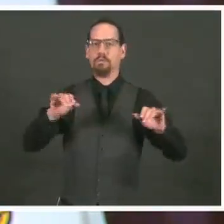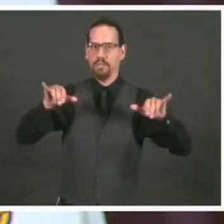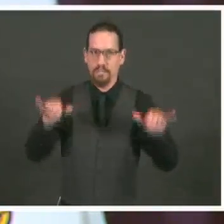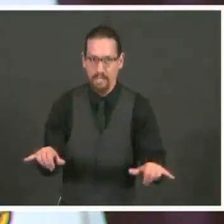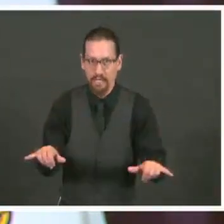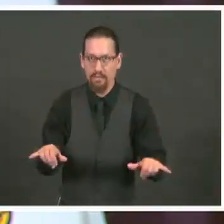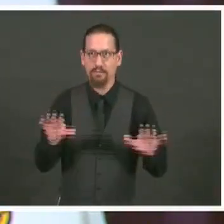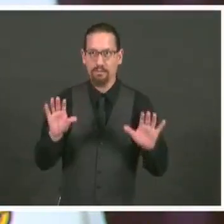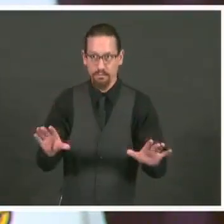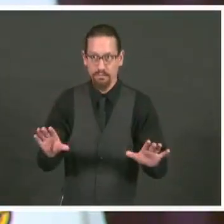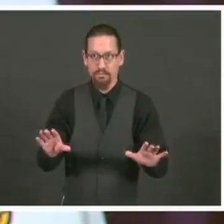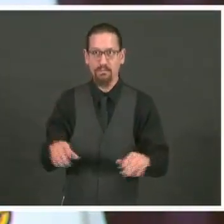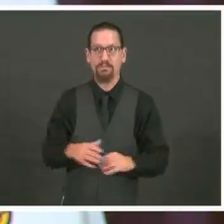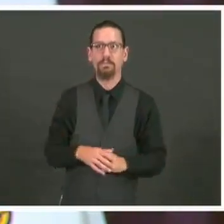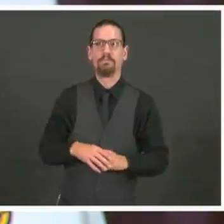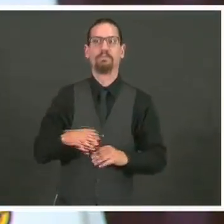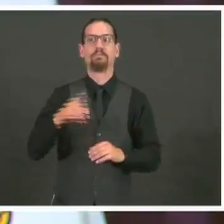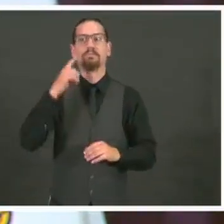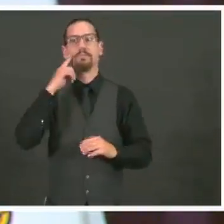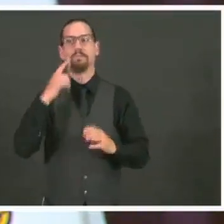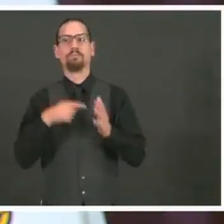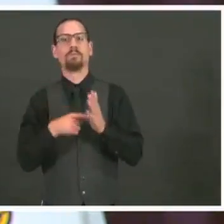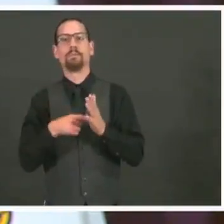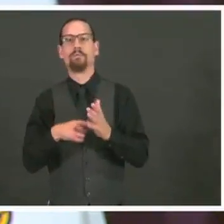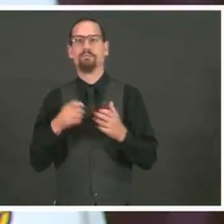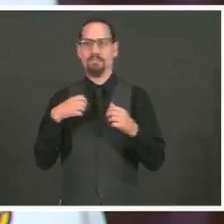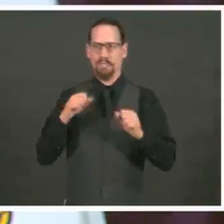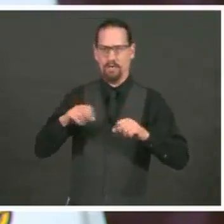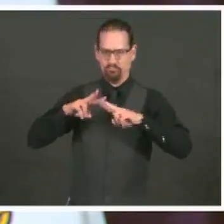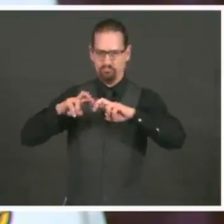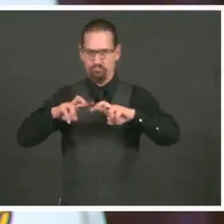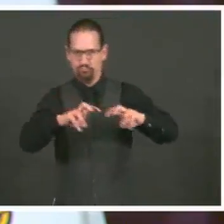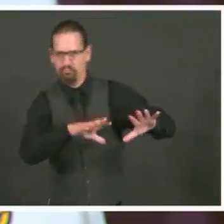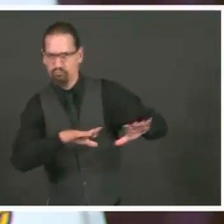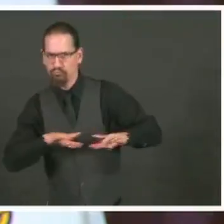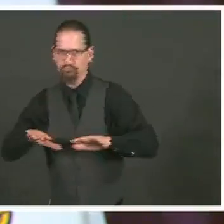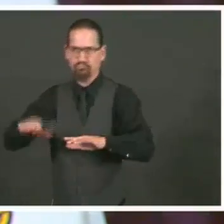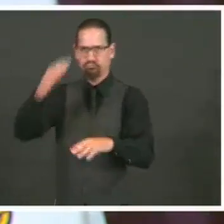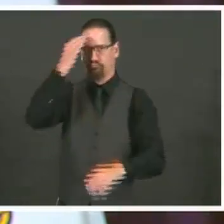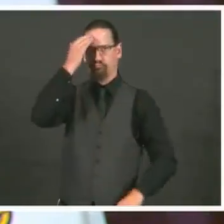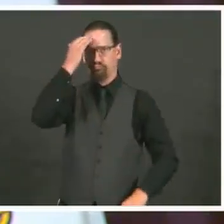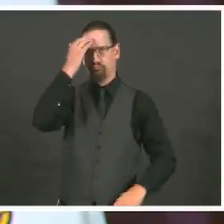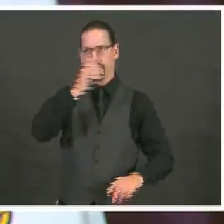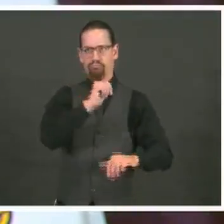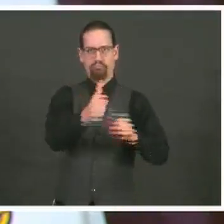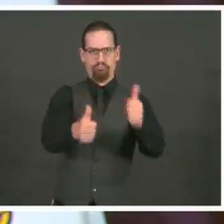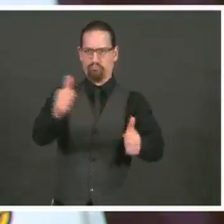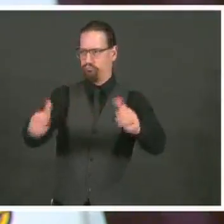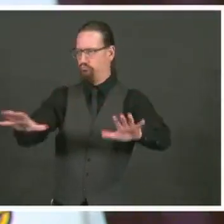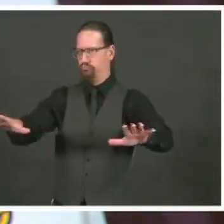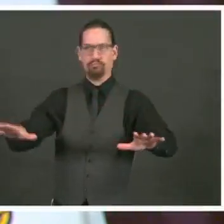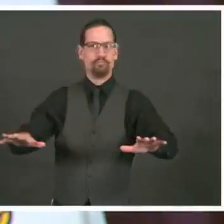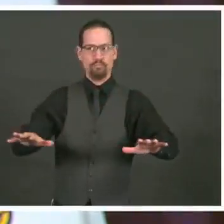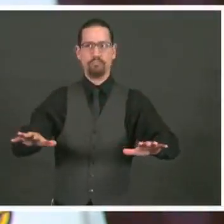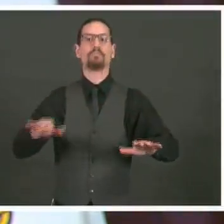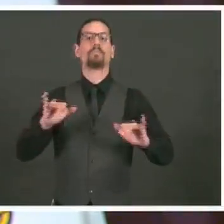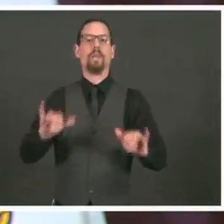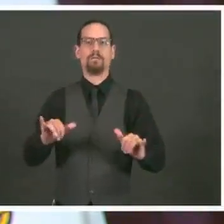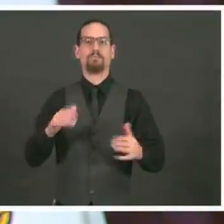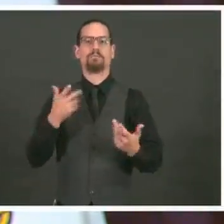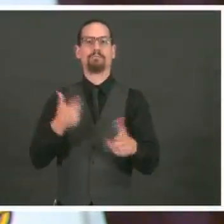a plan in place to immediately isolate anyone who may develop symptoms as well as building the rapid testing system in place to